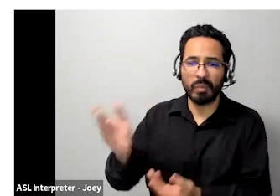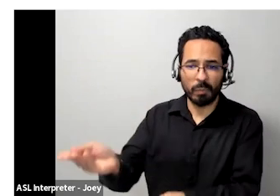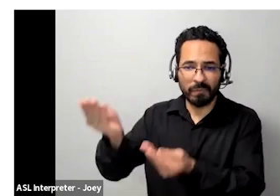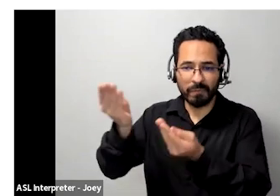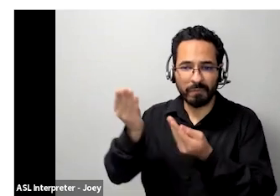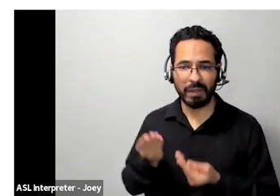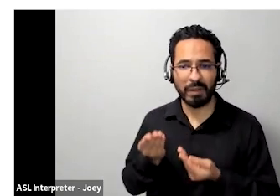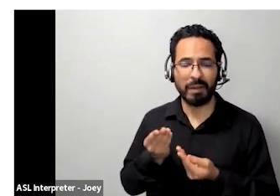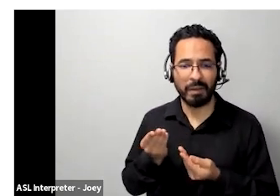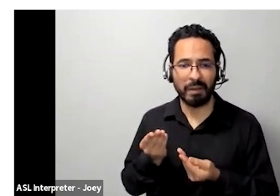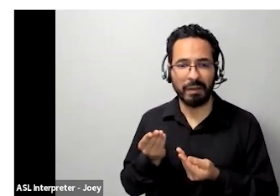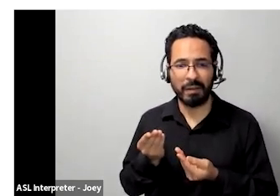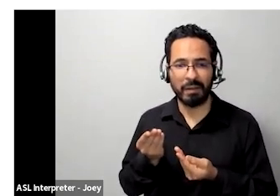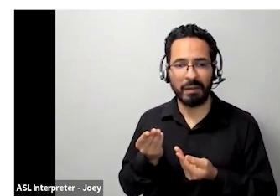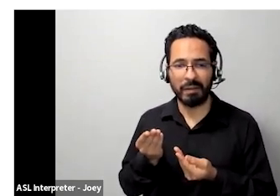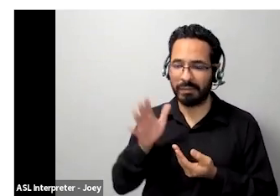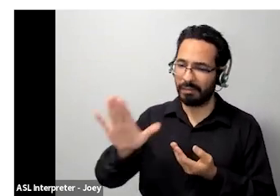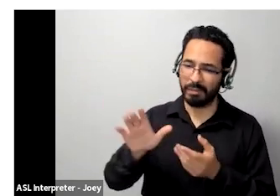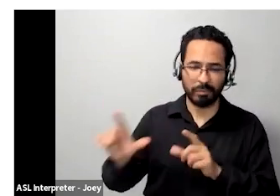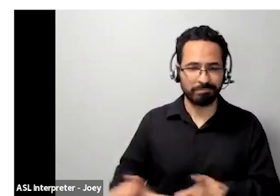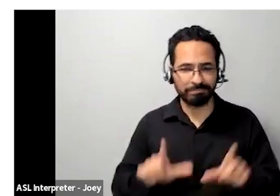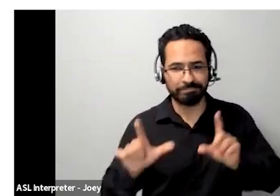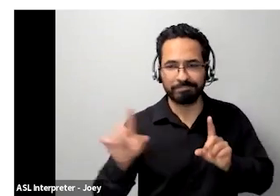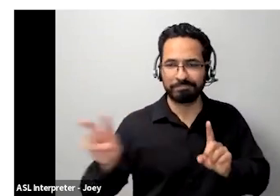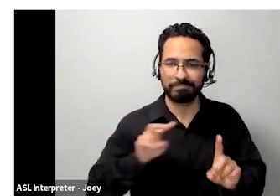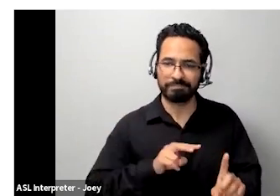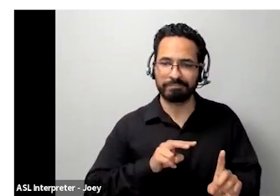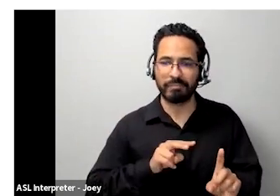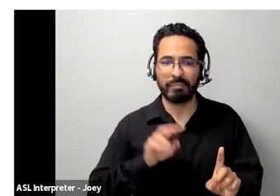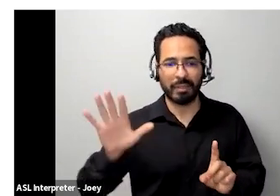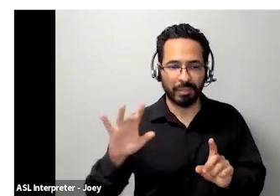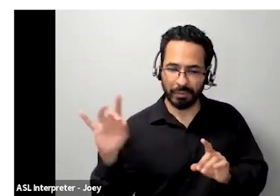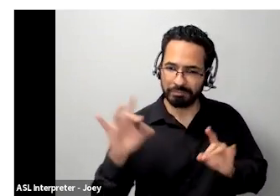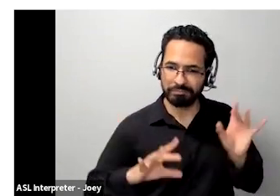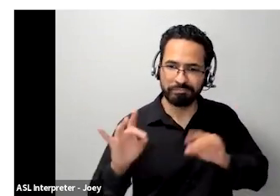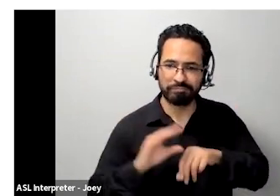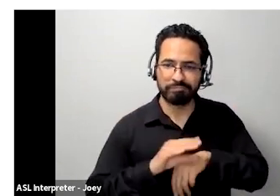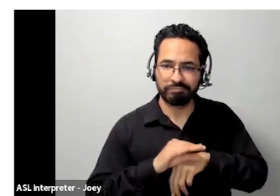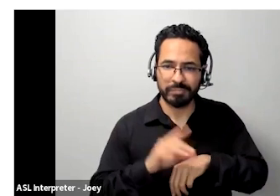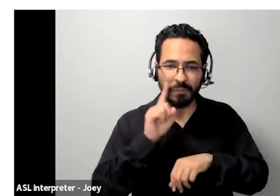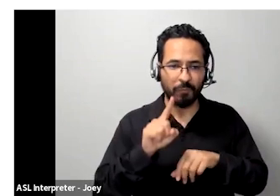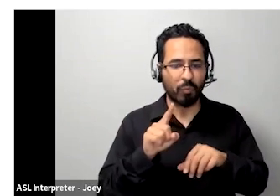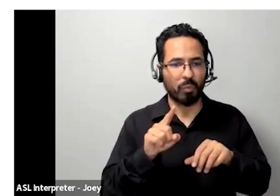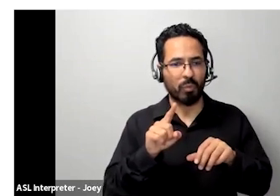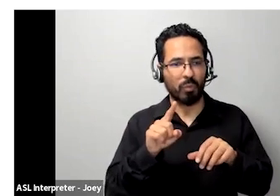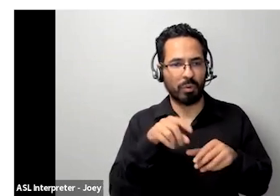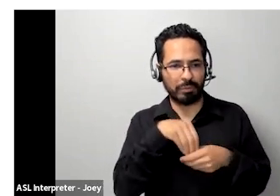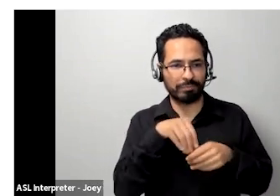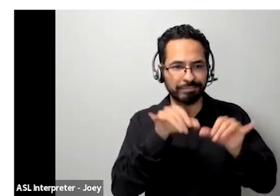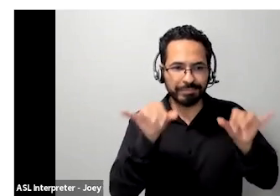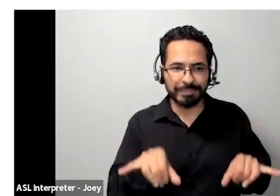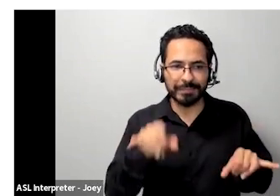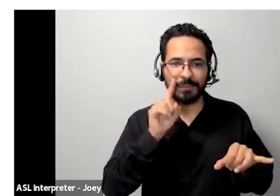that their perspective, that input into the whole ecosystem of the digital